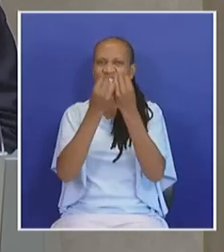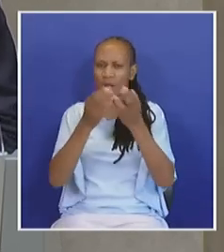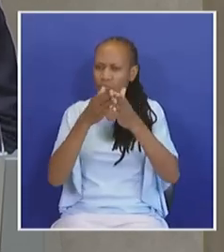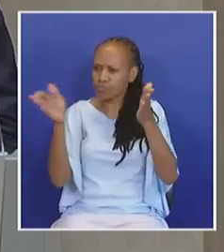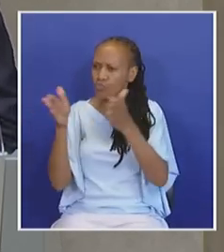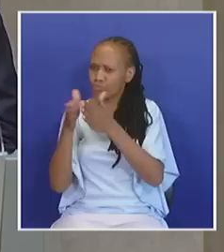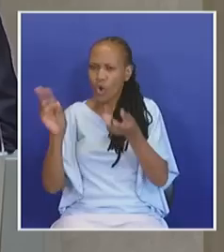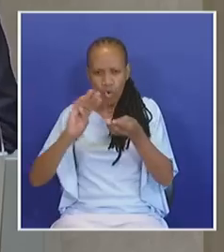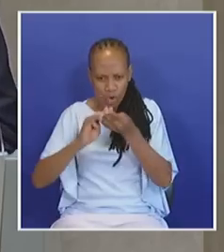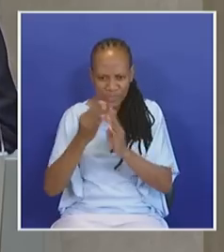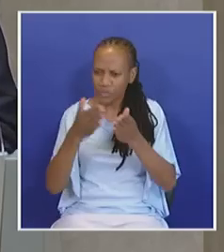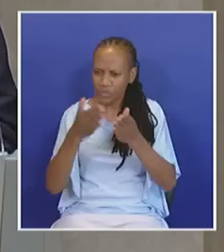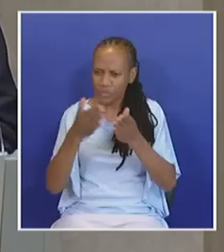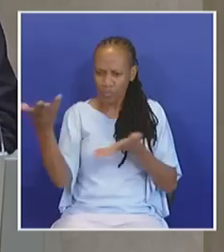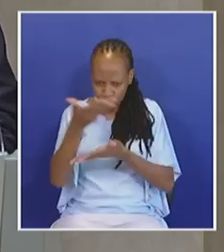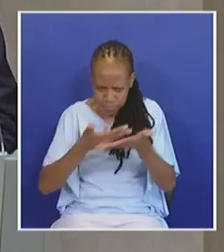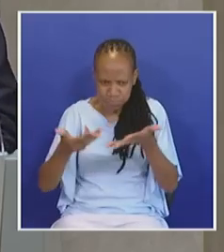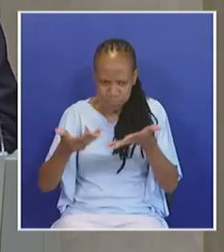community conversations